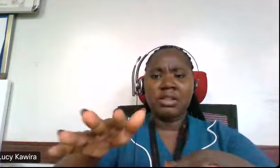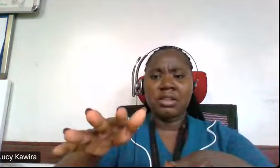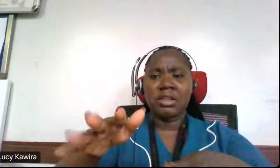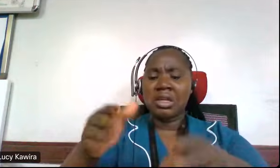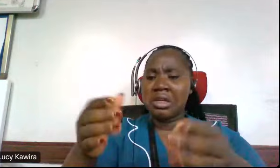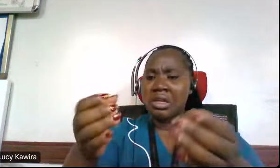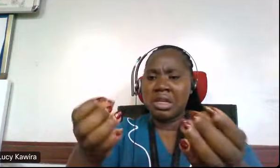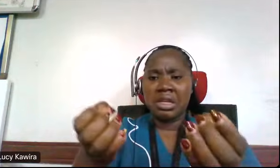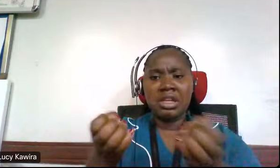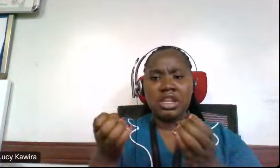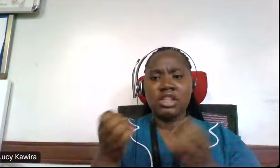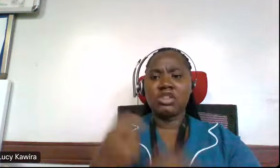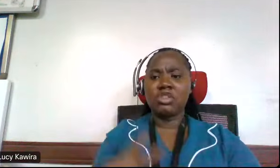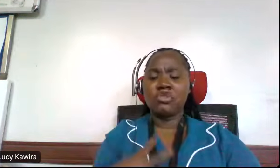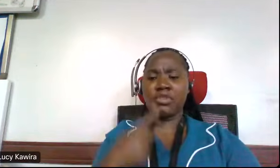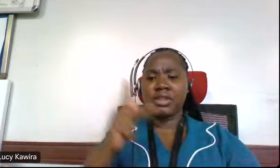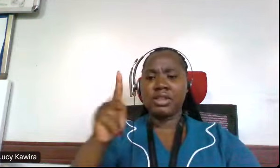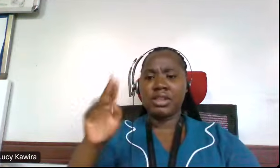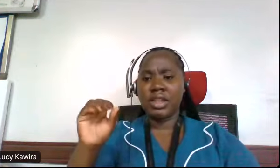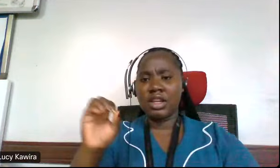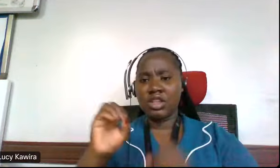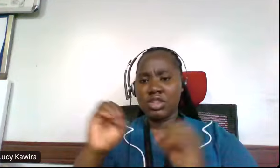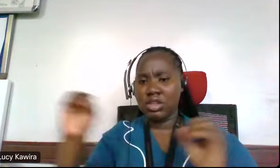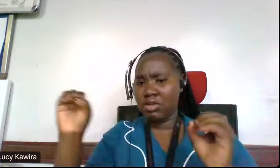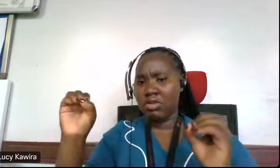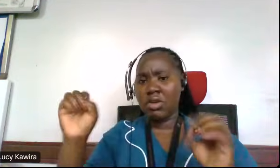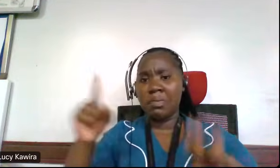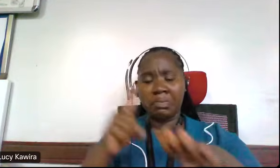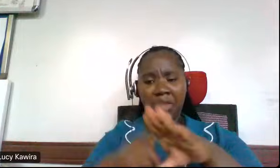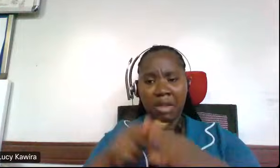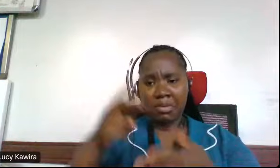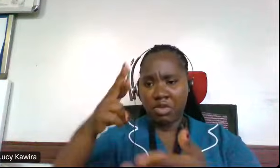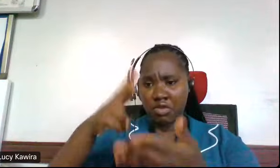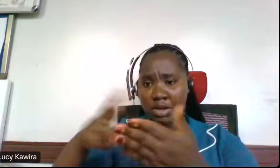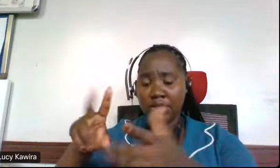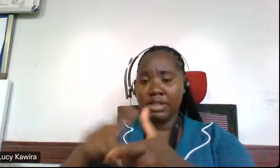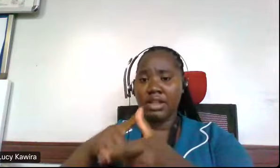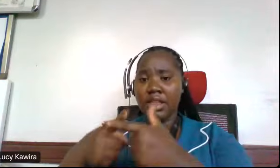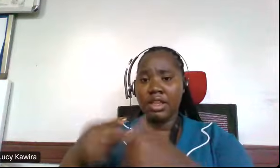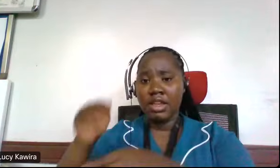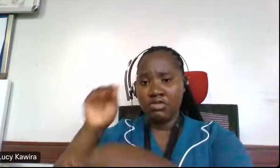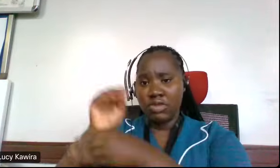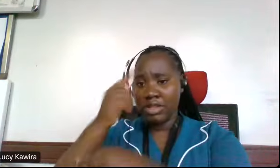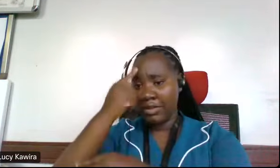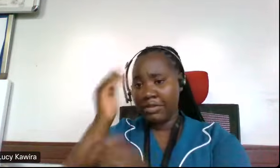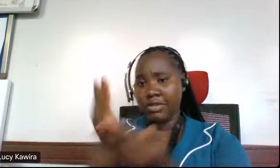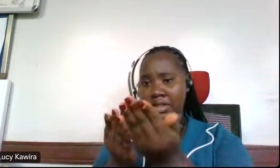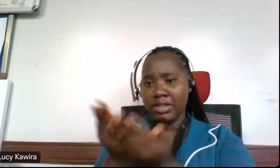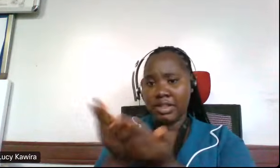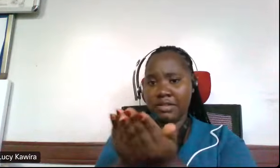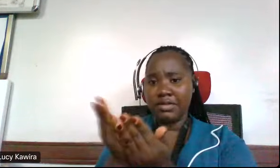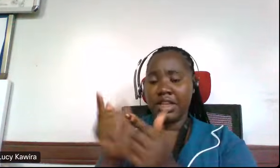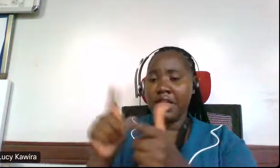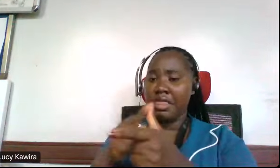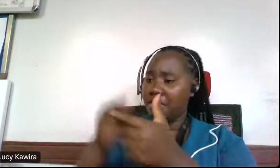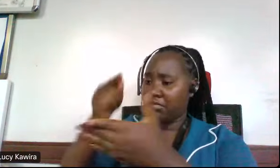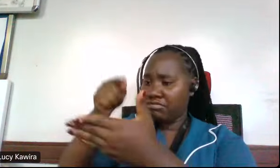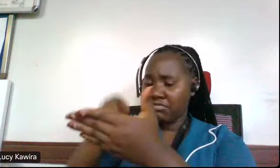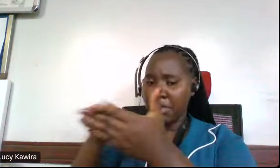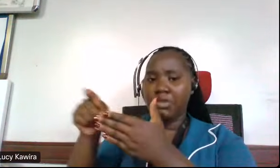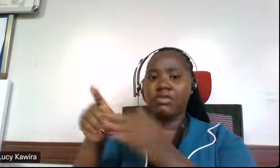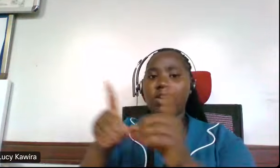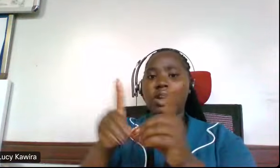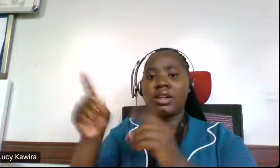need to call KRA. Once you have onboarded and you have requested for the service and the approval is done within